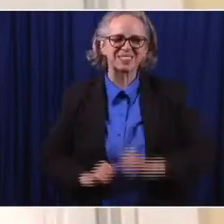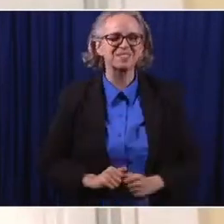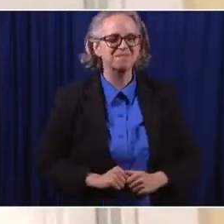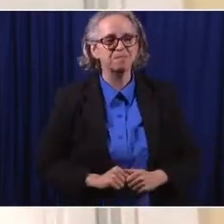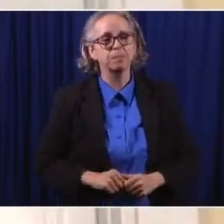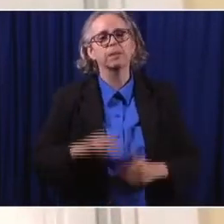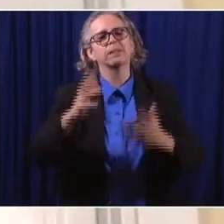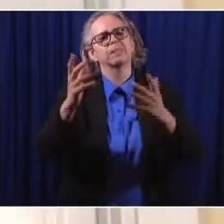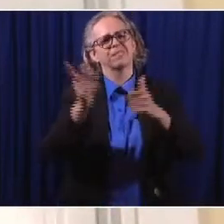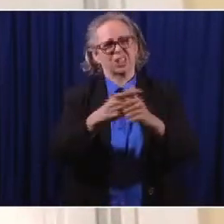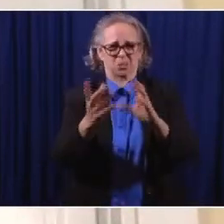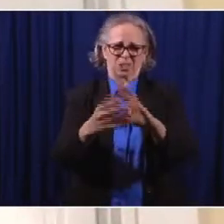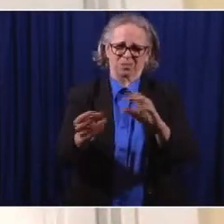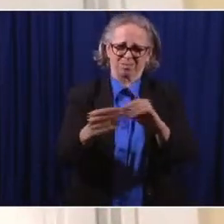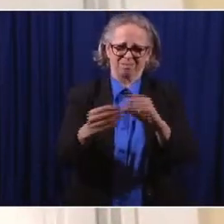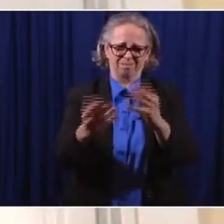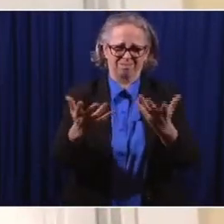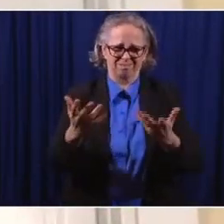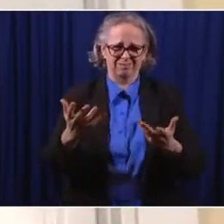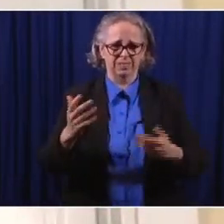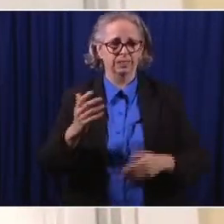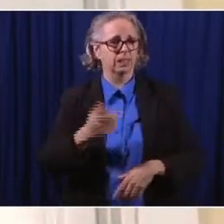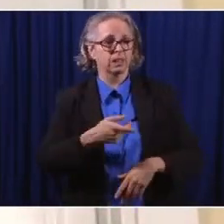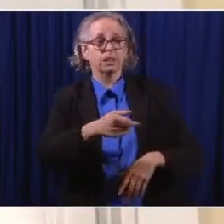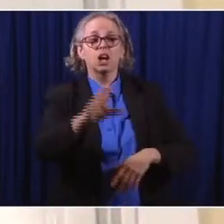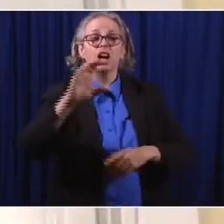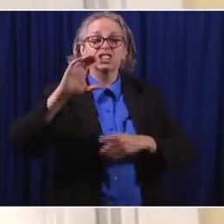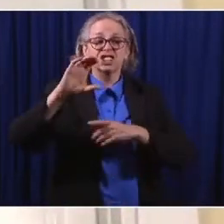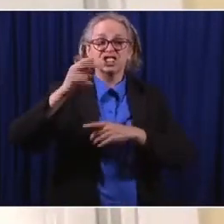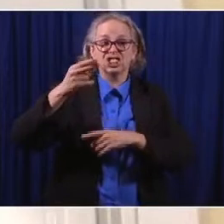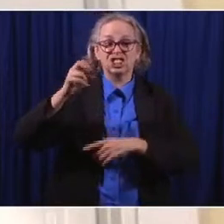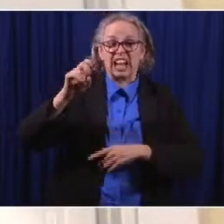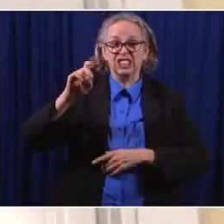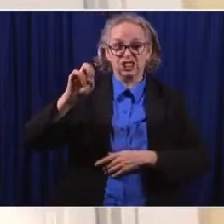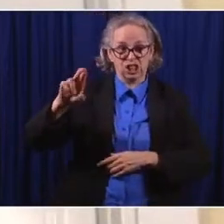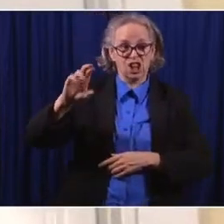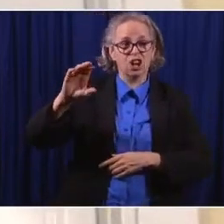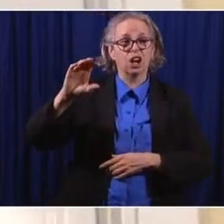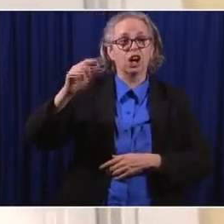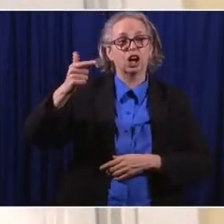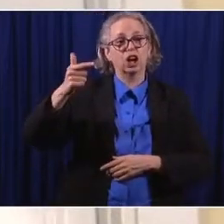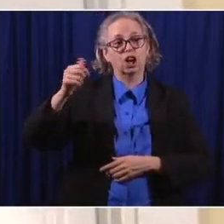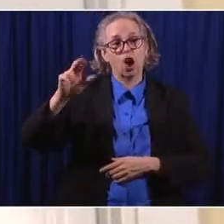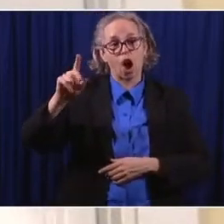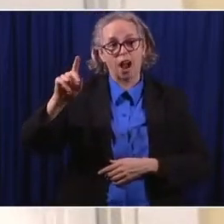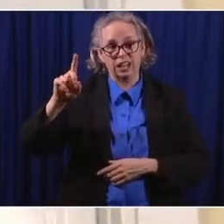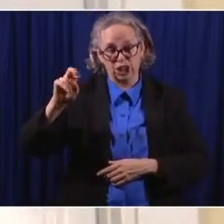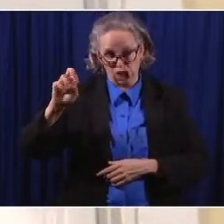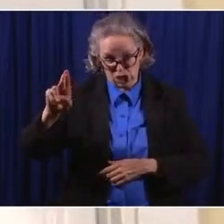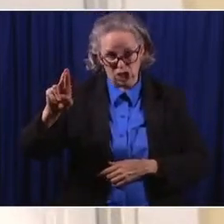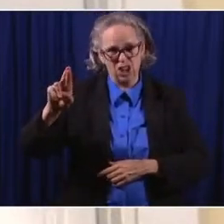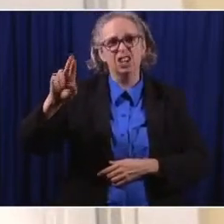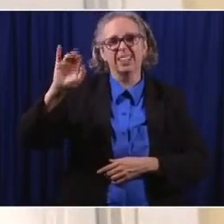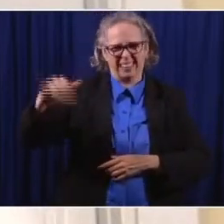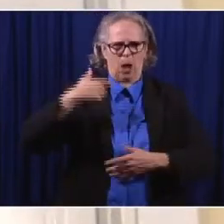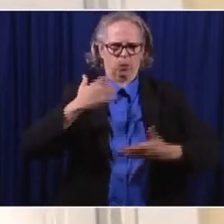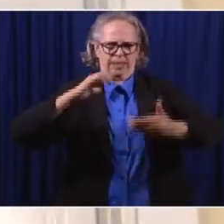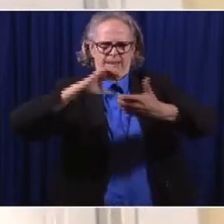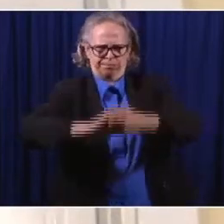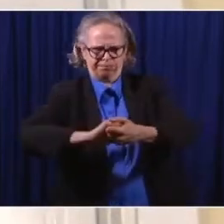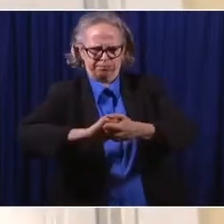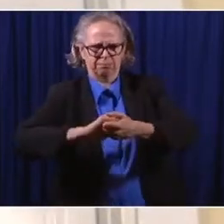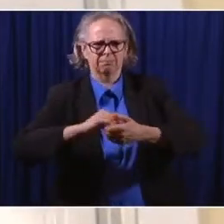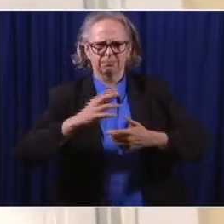Gardner of the Ohio Department of Higher Ed and with the presidents of our state institutions with the Inter-University Council of Ohio and its president,